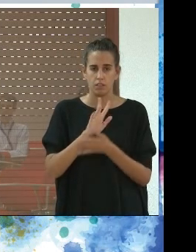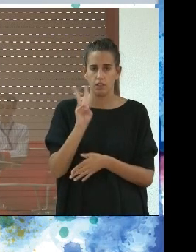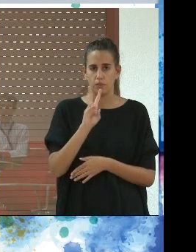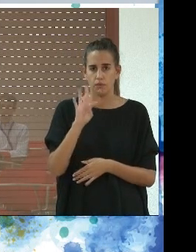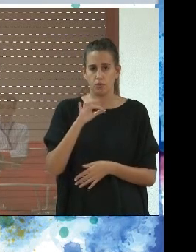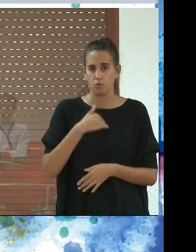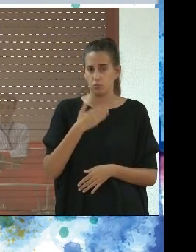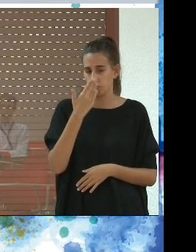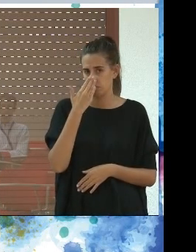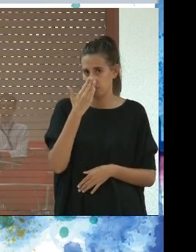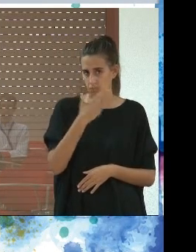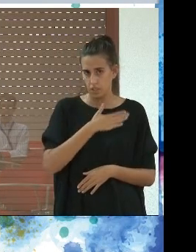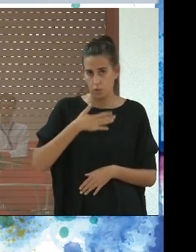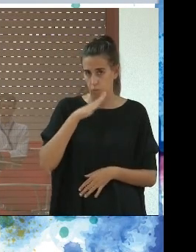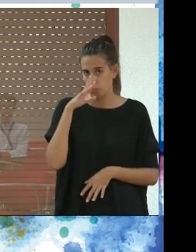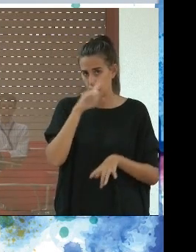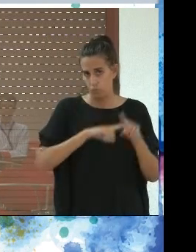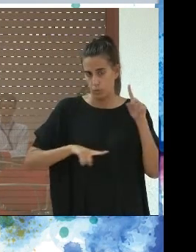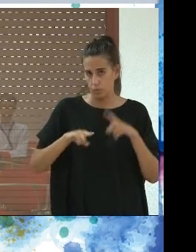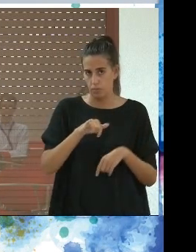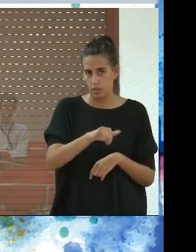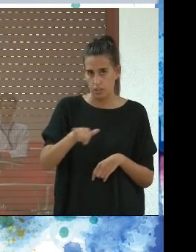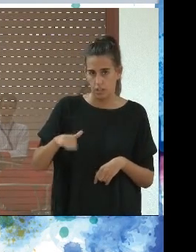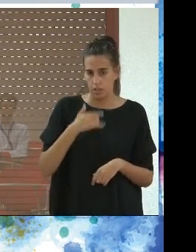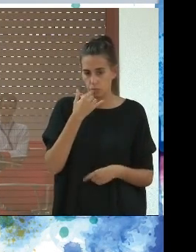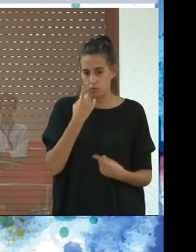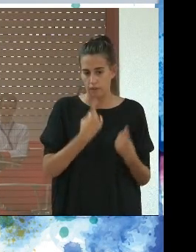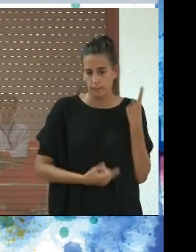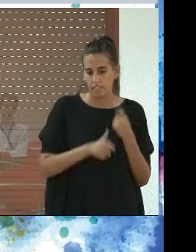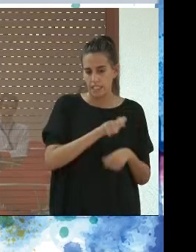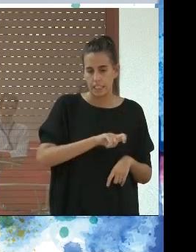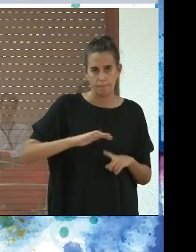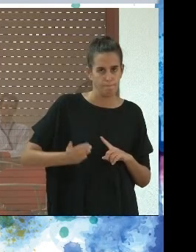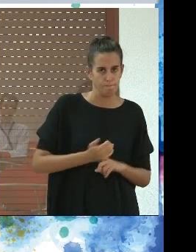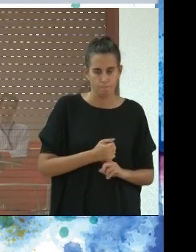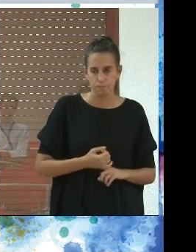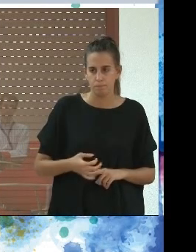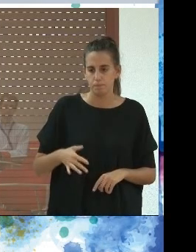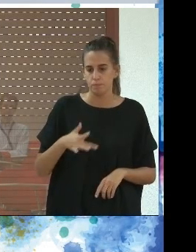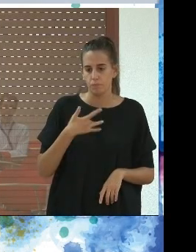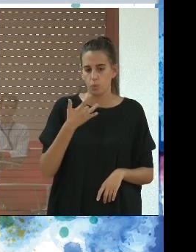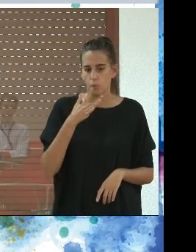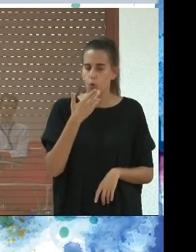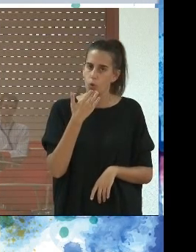the visual potential, but we want to be sincere because a lot of people